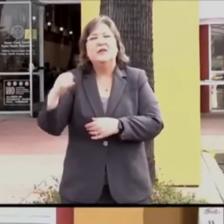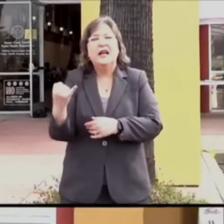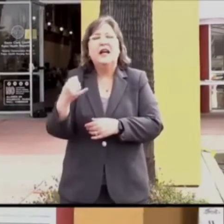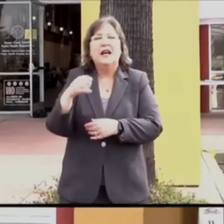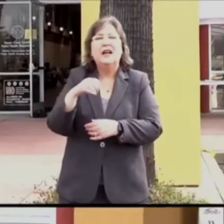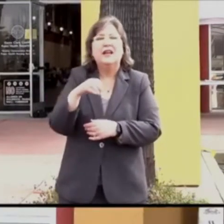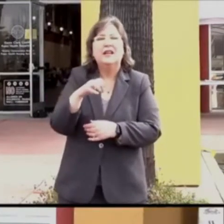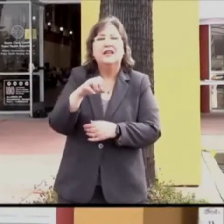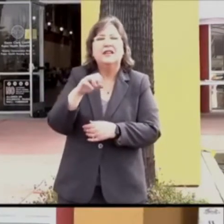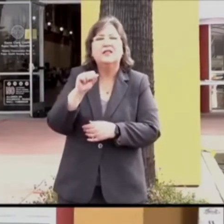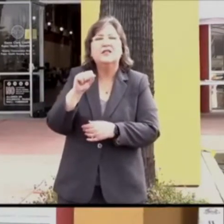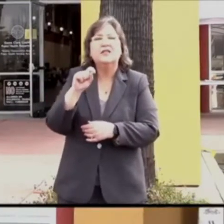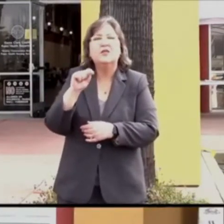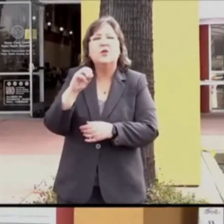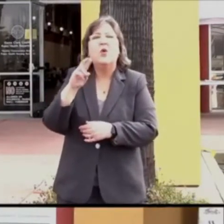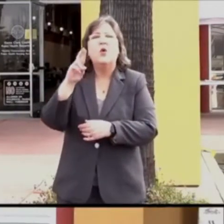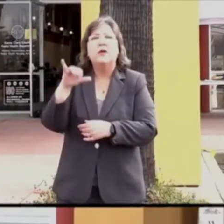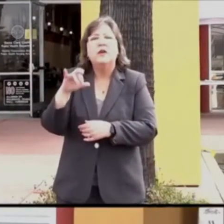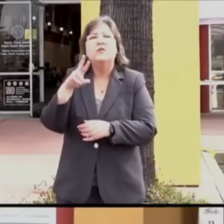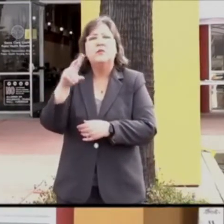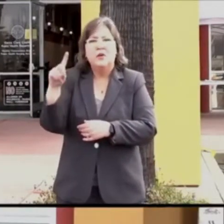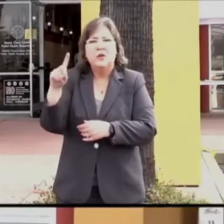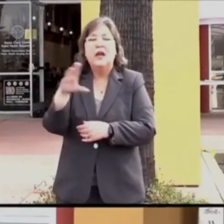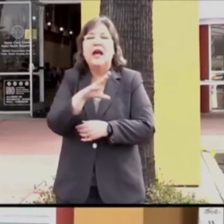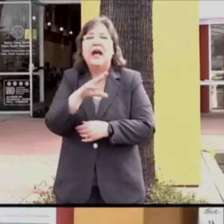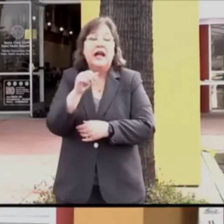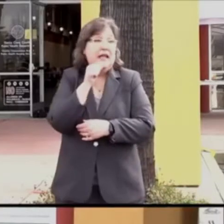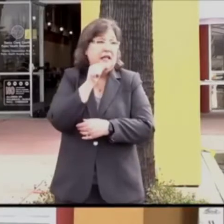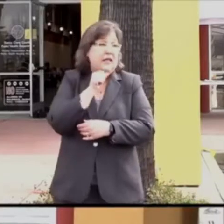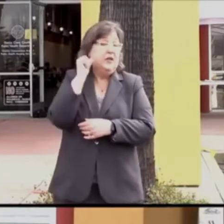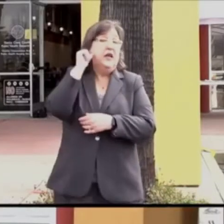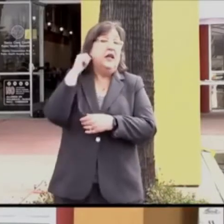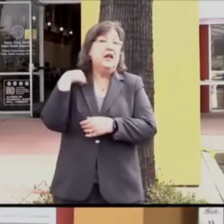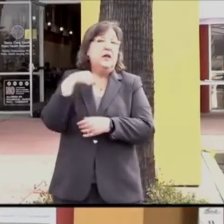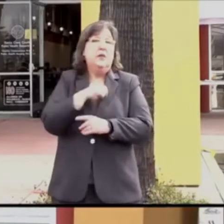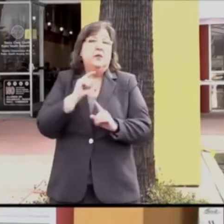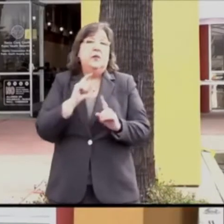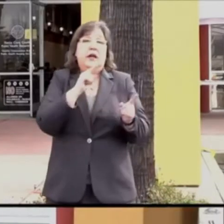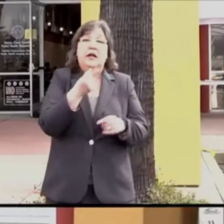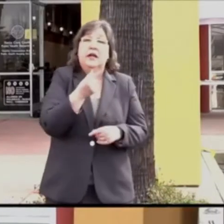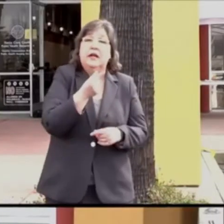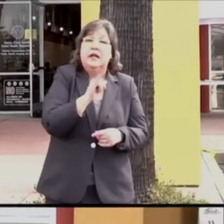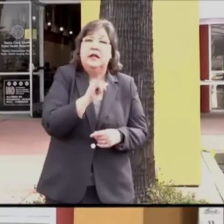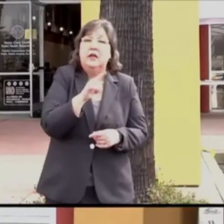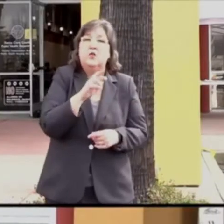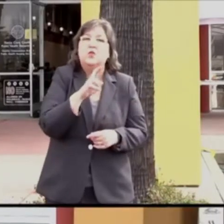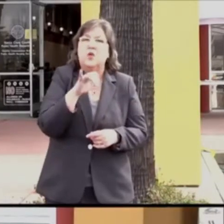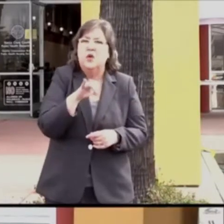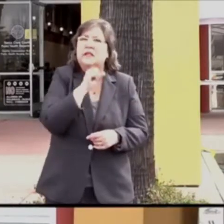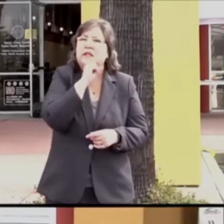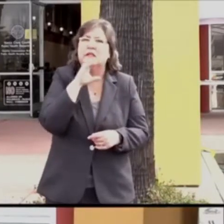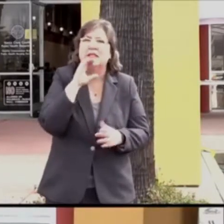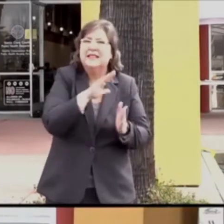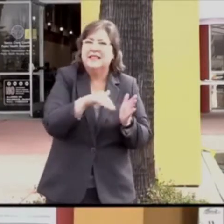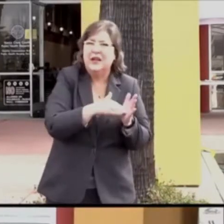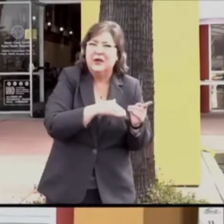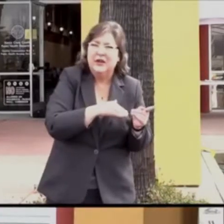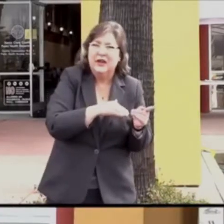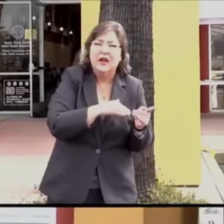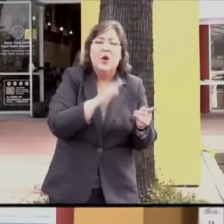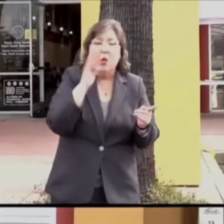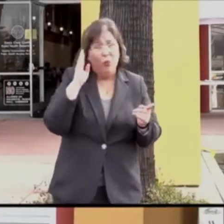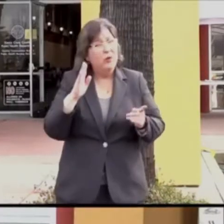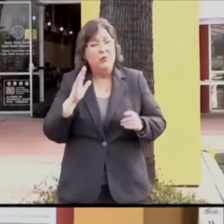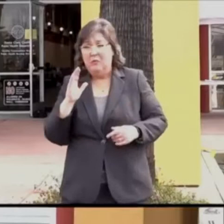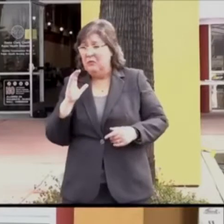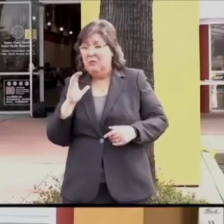Senior Center, and we'll be back at these sites again on different dates next week. Anyone 65 or older who lives in our county